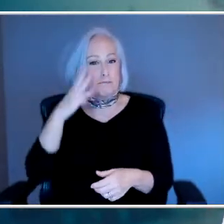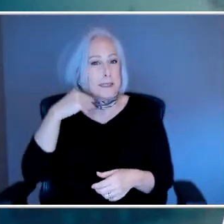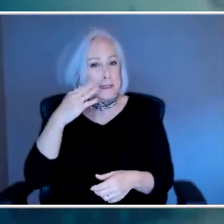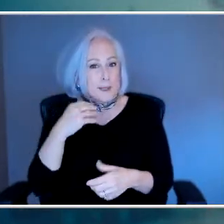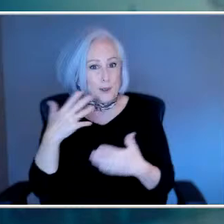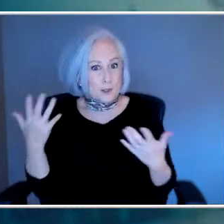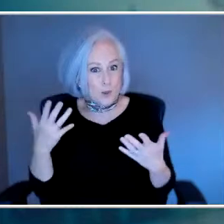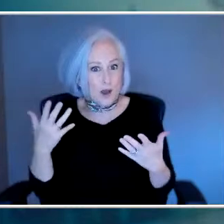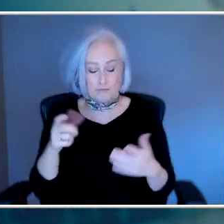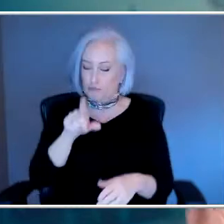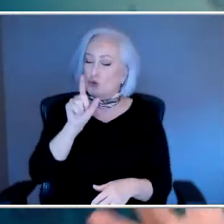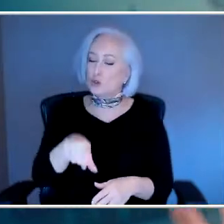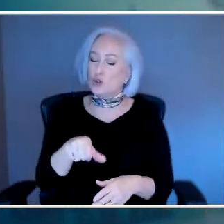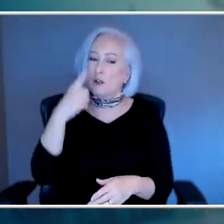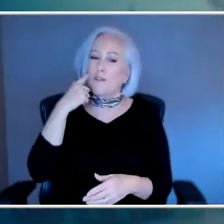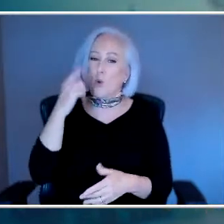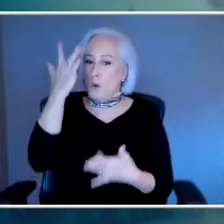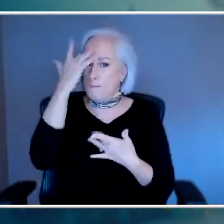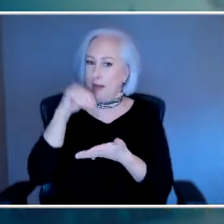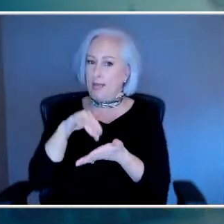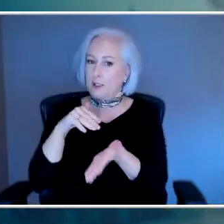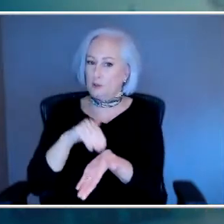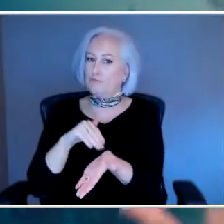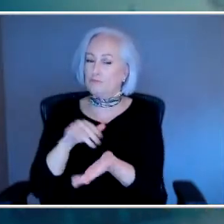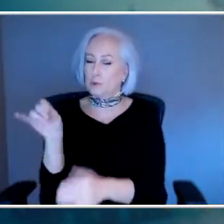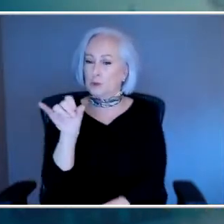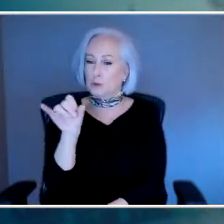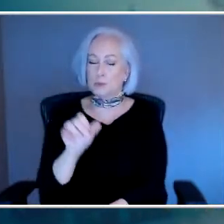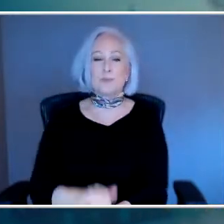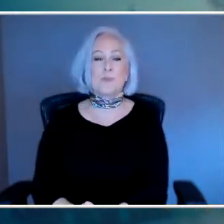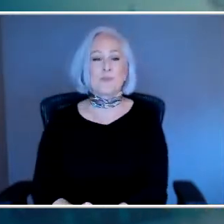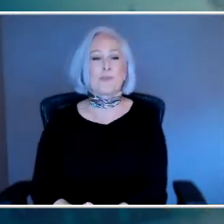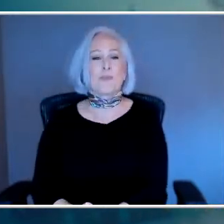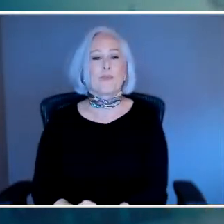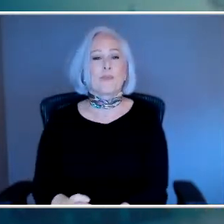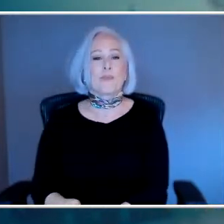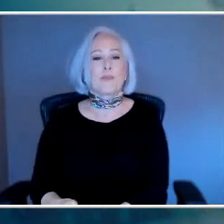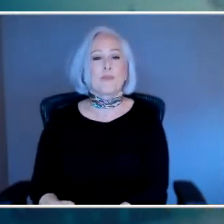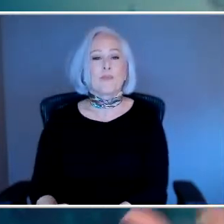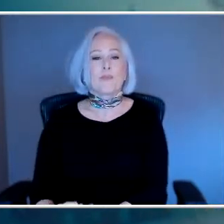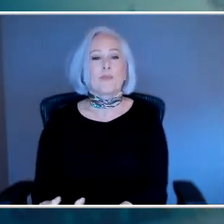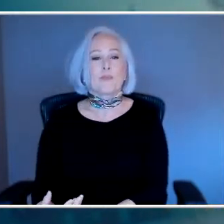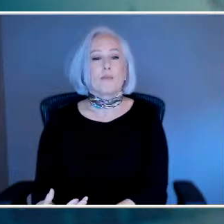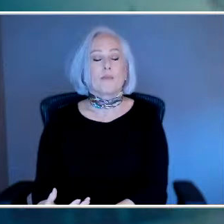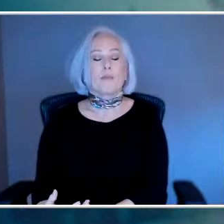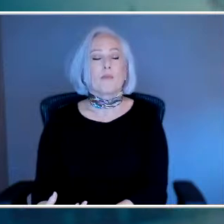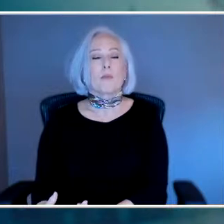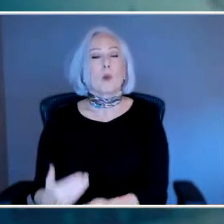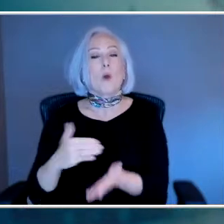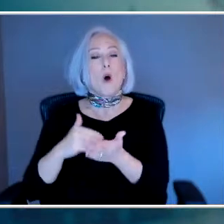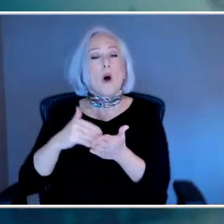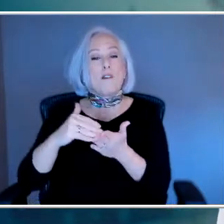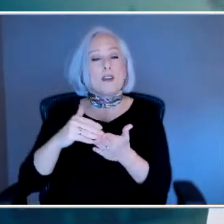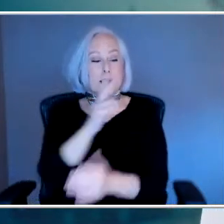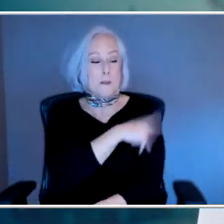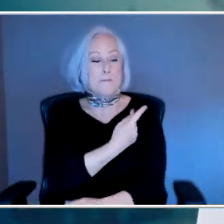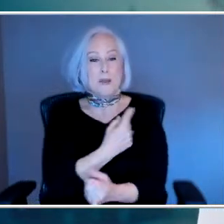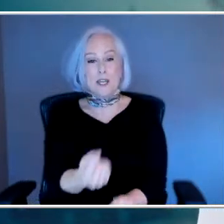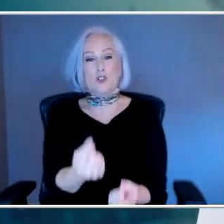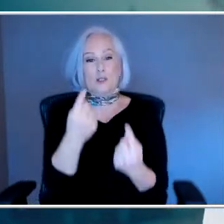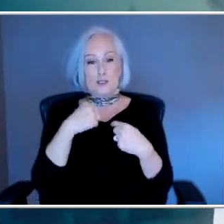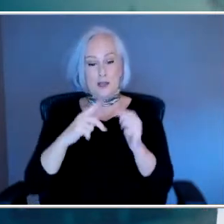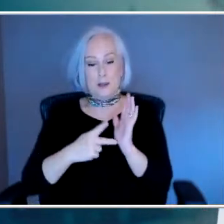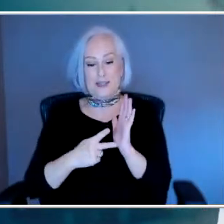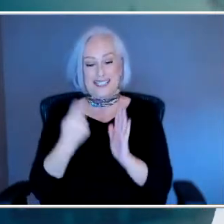well. And one thing I do also want to highlight is I often get cases where patients come for a second opinion after they've already